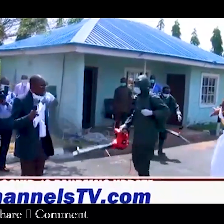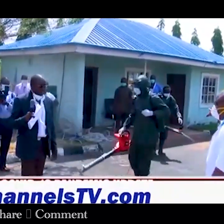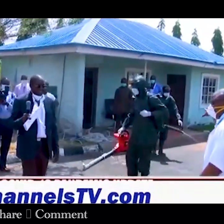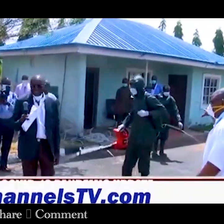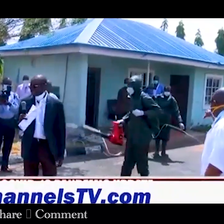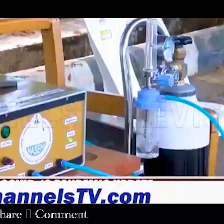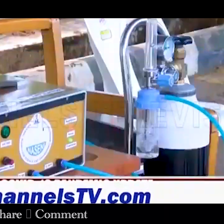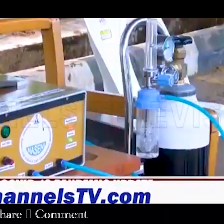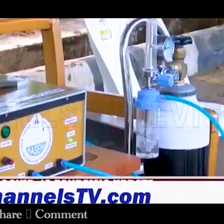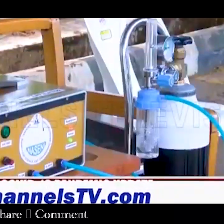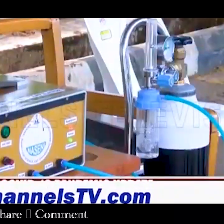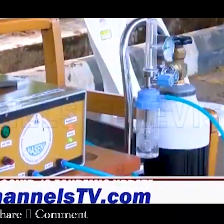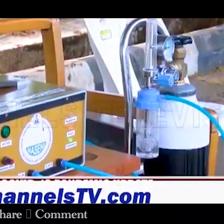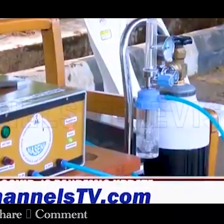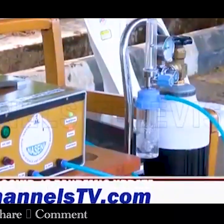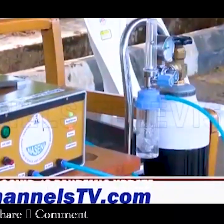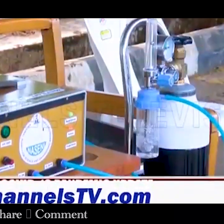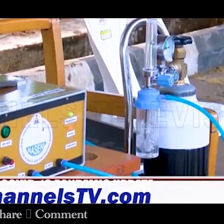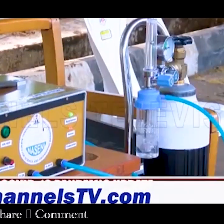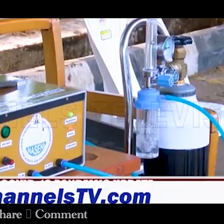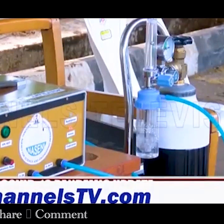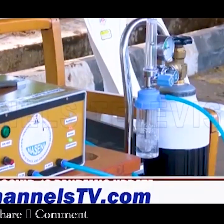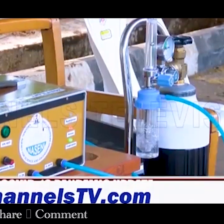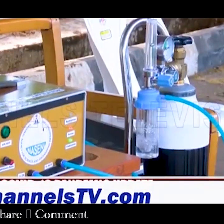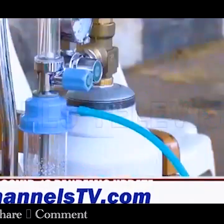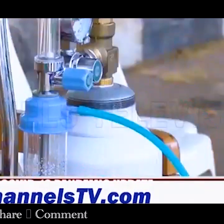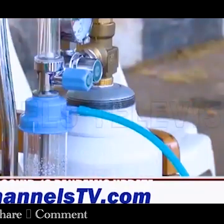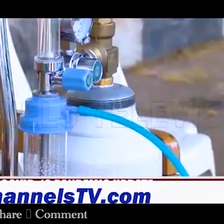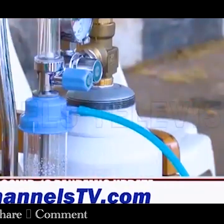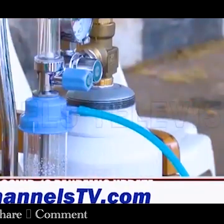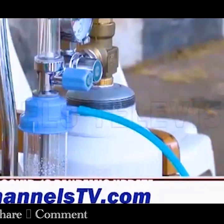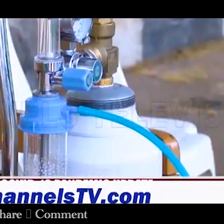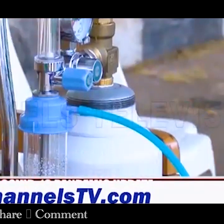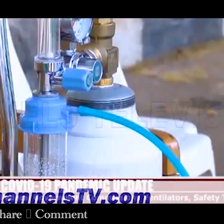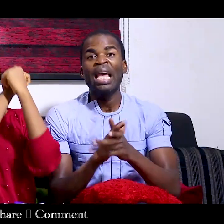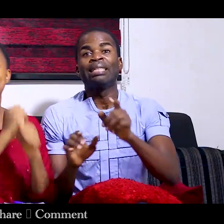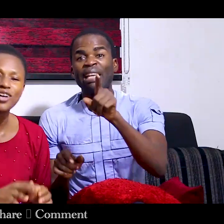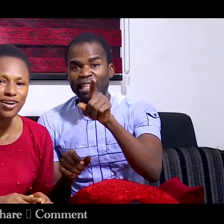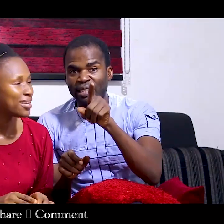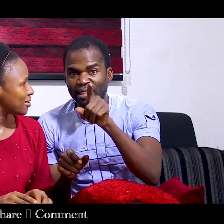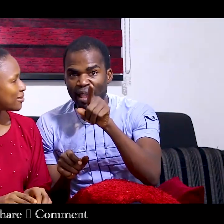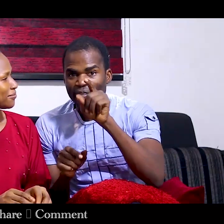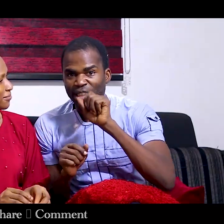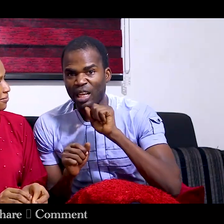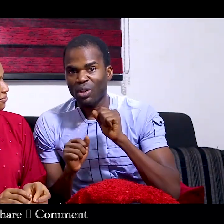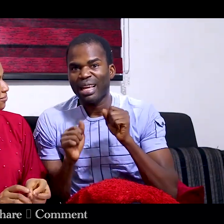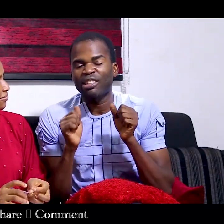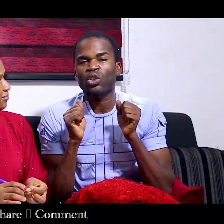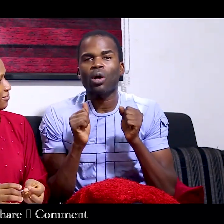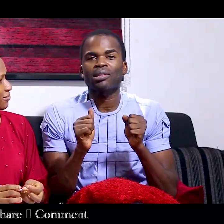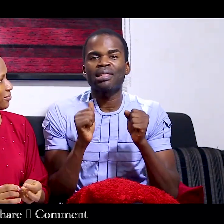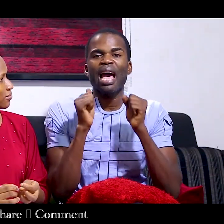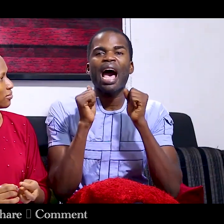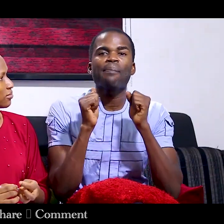With inspection over, the minister commends NASENI for taking the lead in manufacturing equipment. This is the same ventilator that